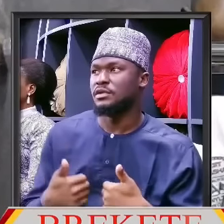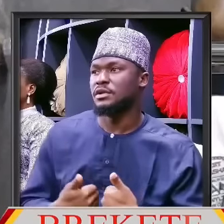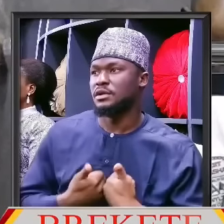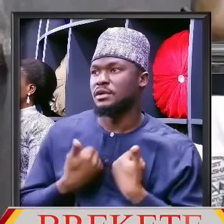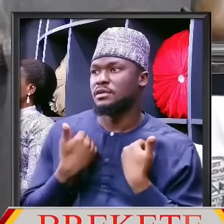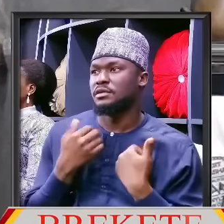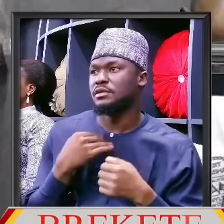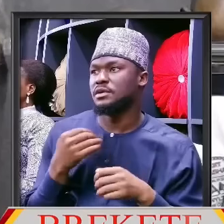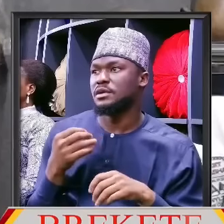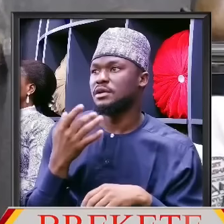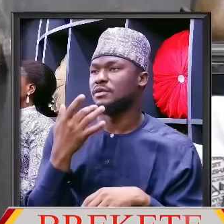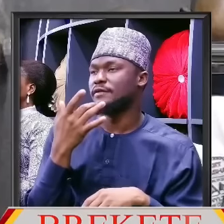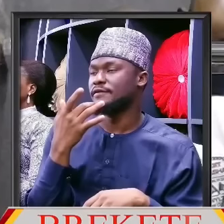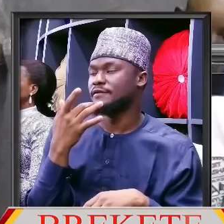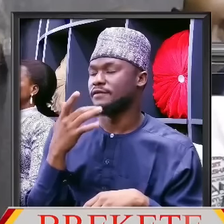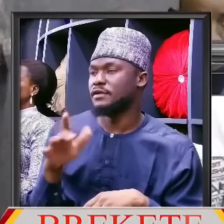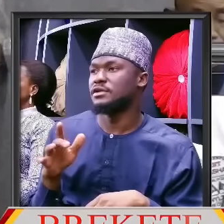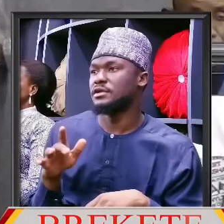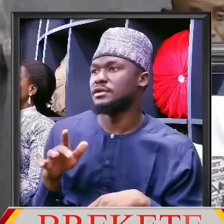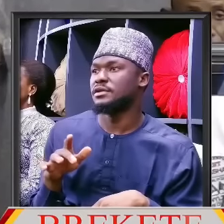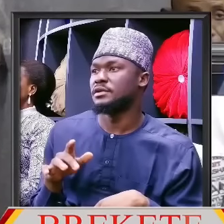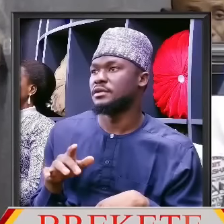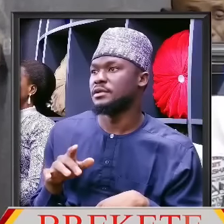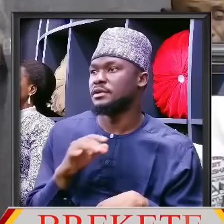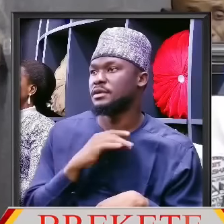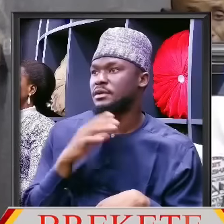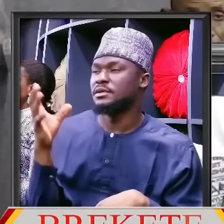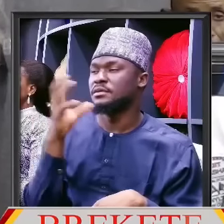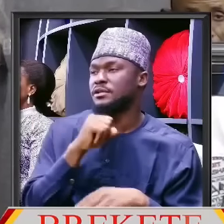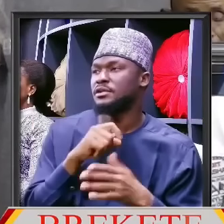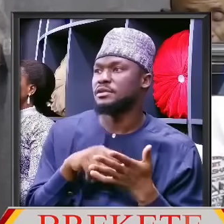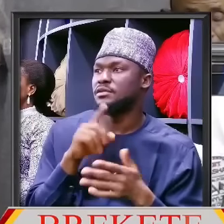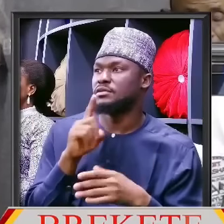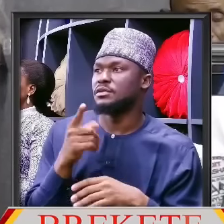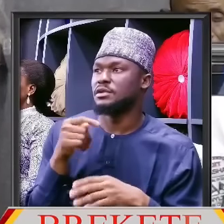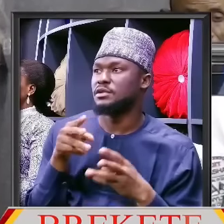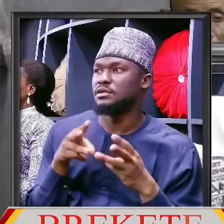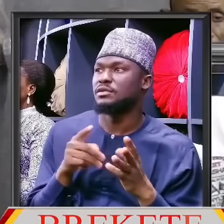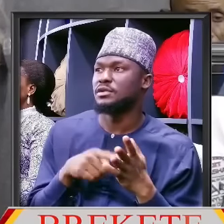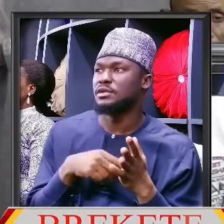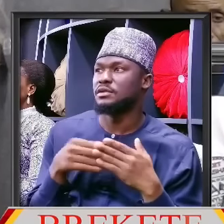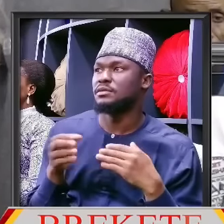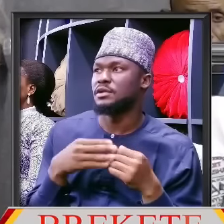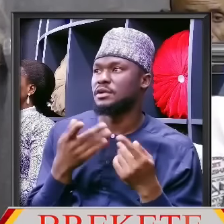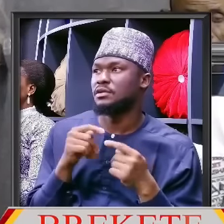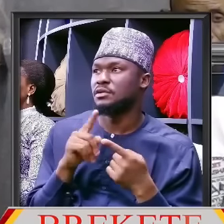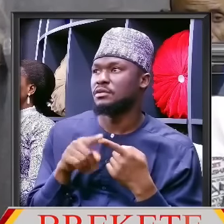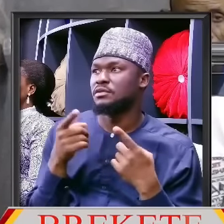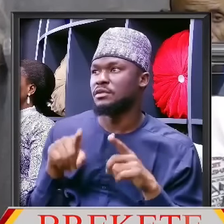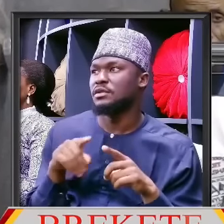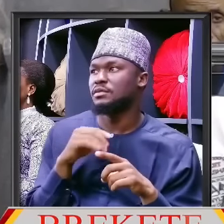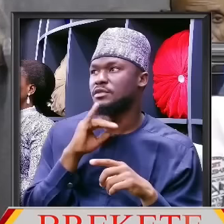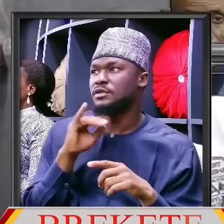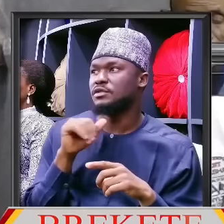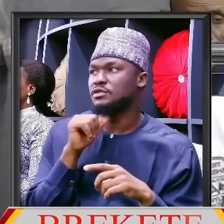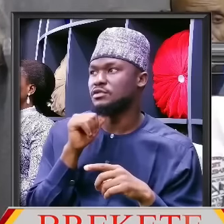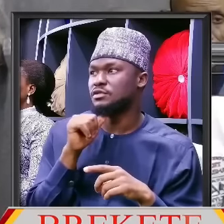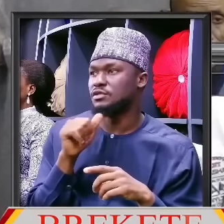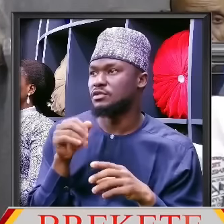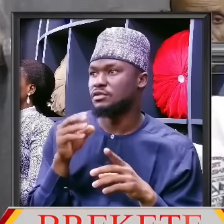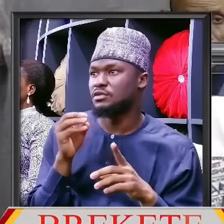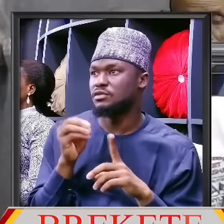and unfortunately, I need to say this one. The way this matter can they go, it not get too